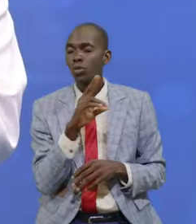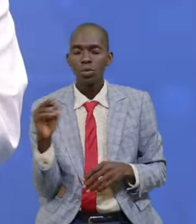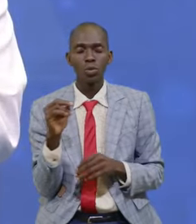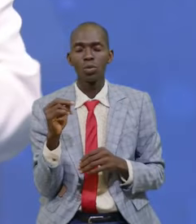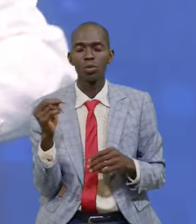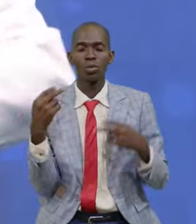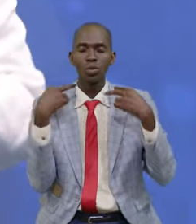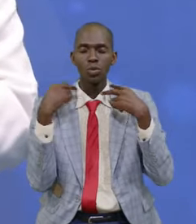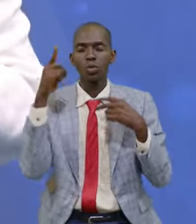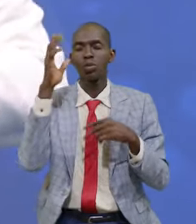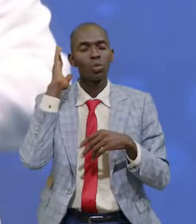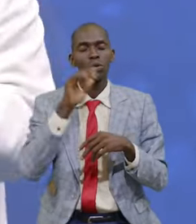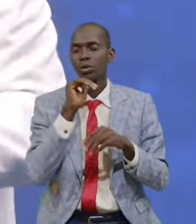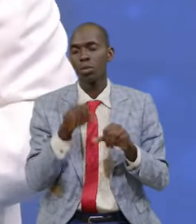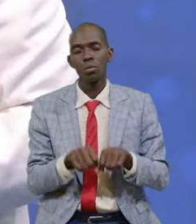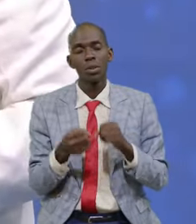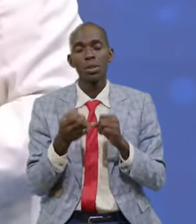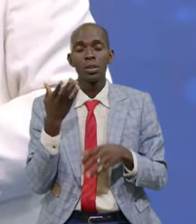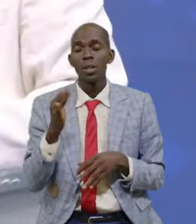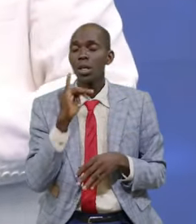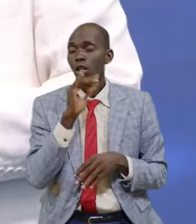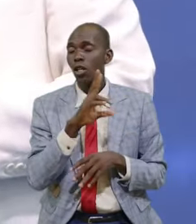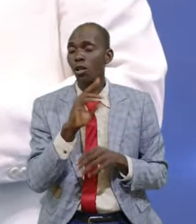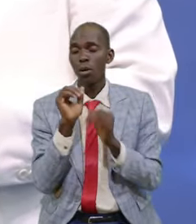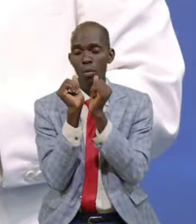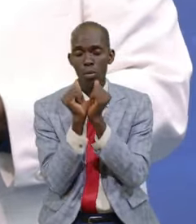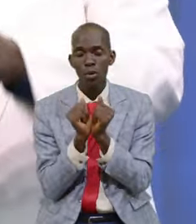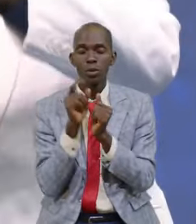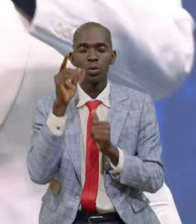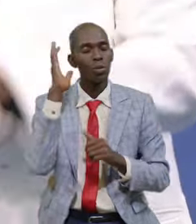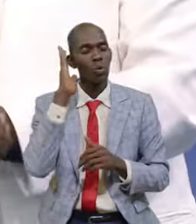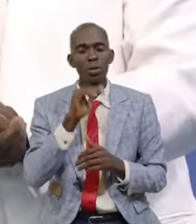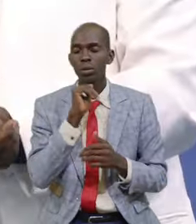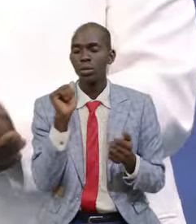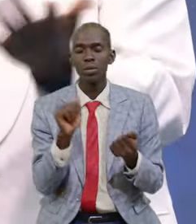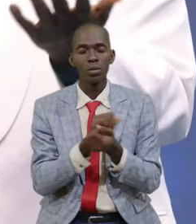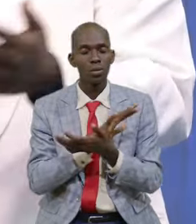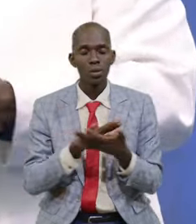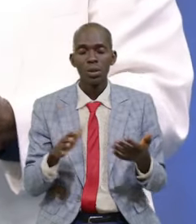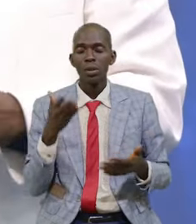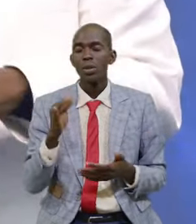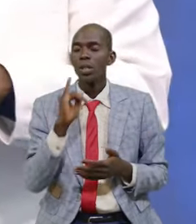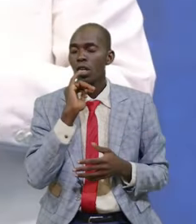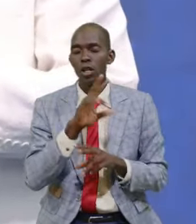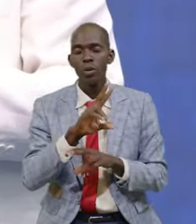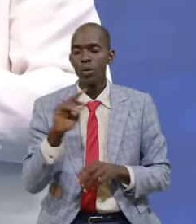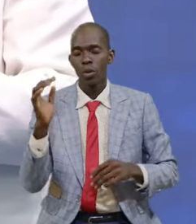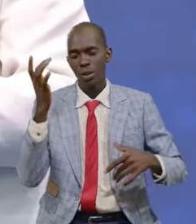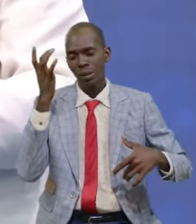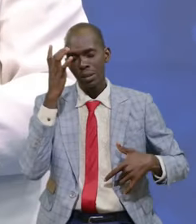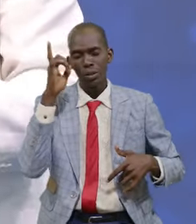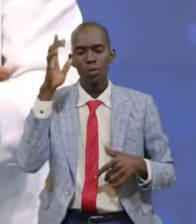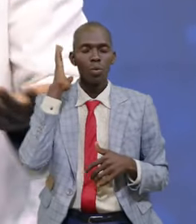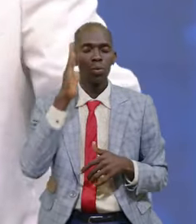break. There is no bondage you will not destroy. There's no sickness you will not